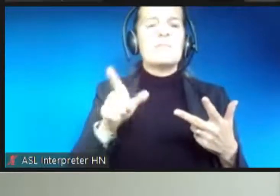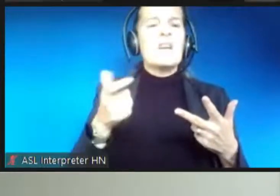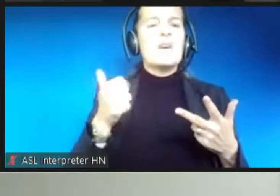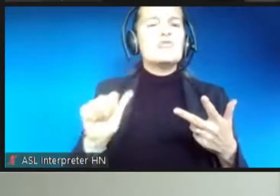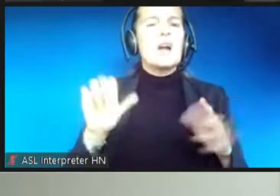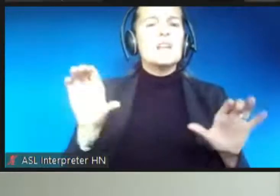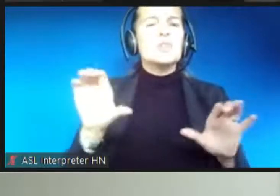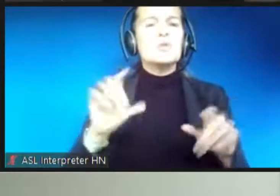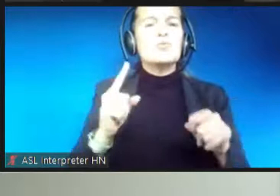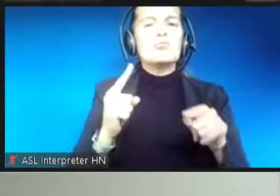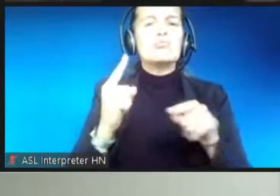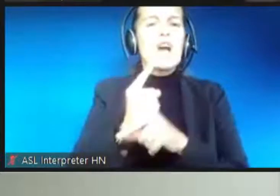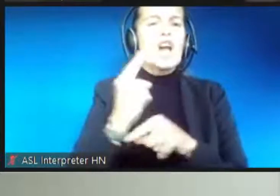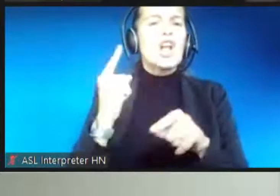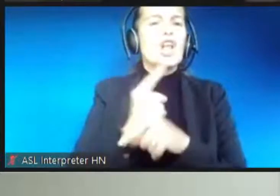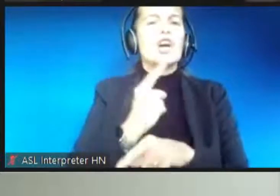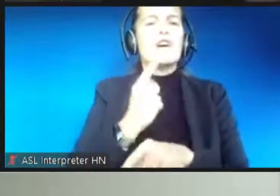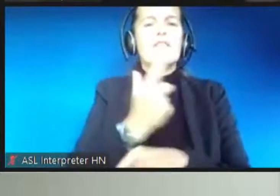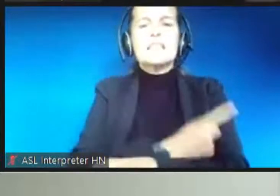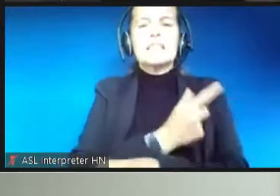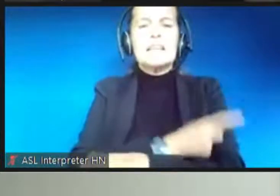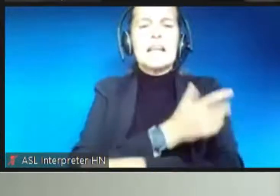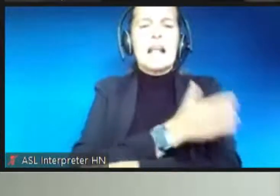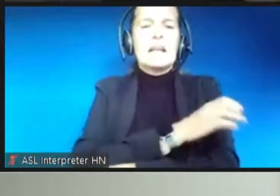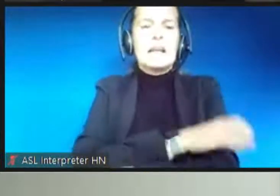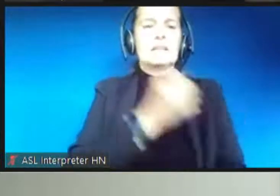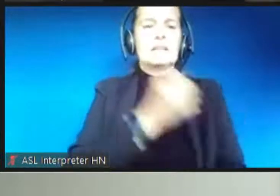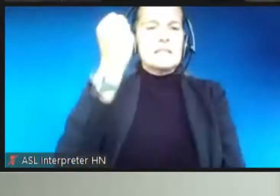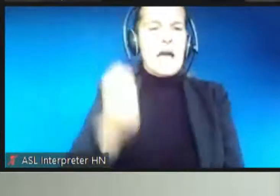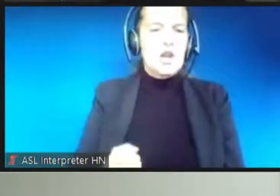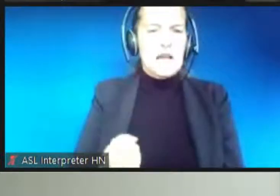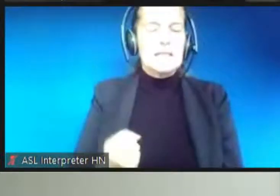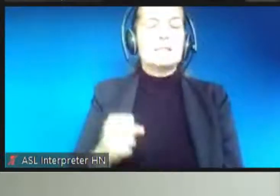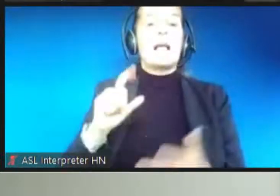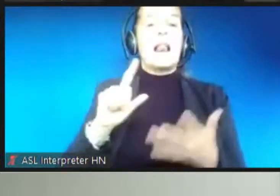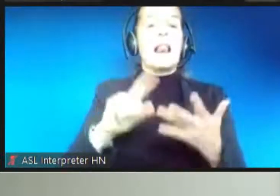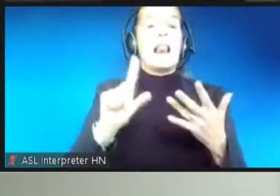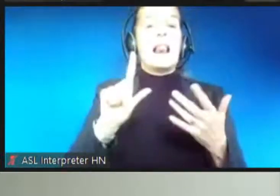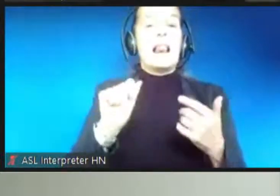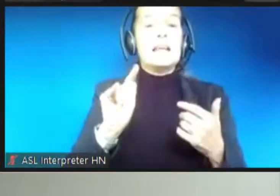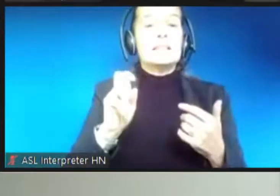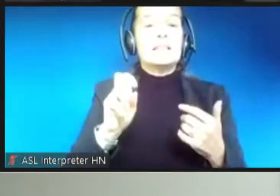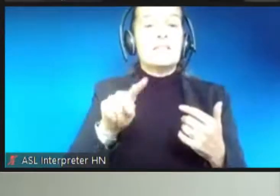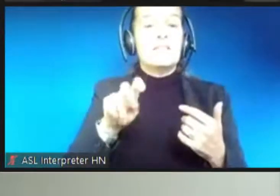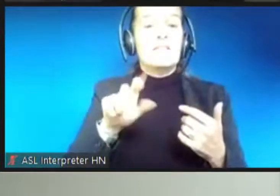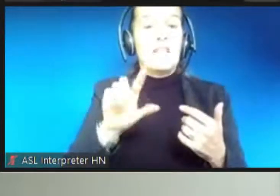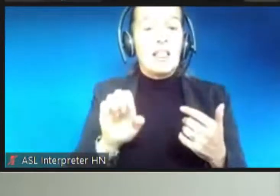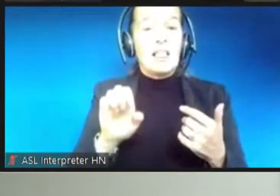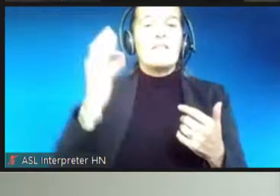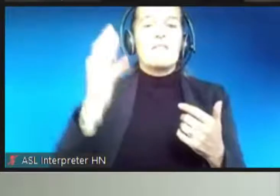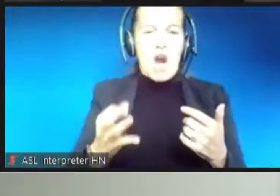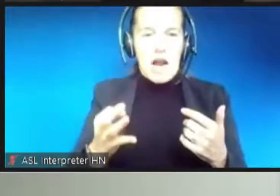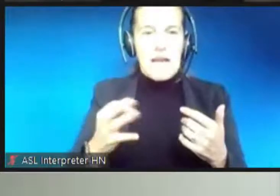regular vaccine clinic on Saturdays, Laytonville on Fridays.